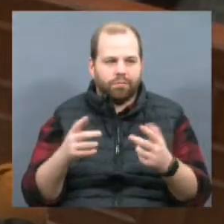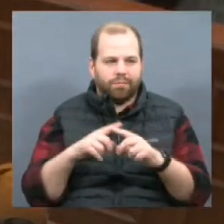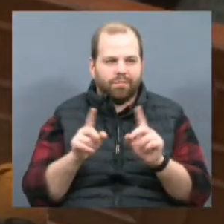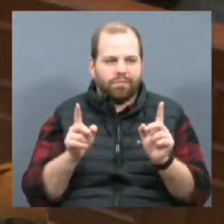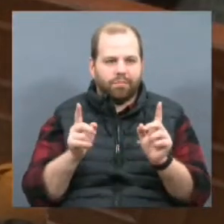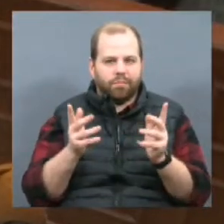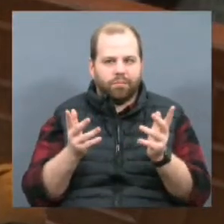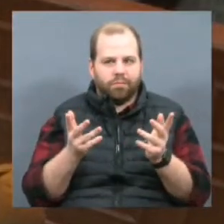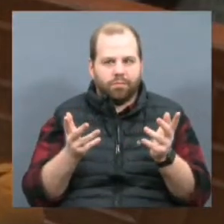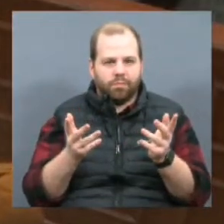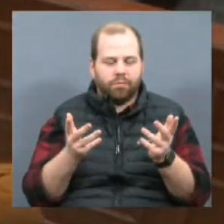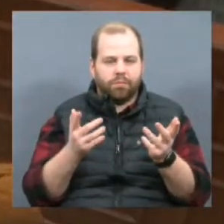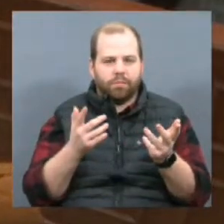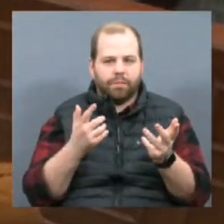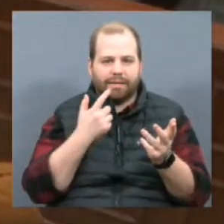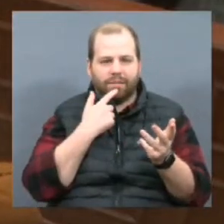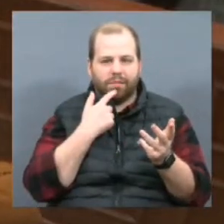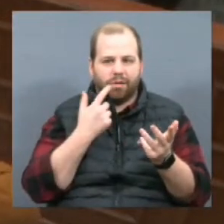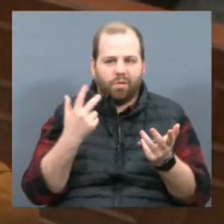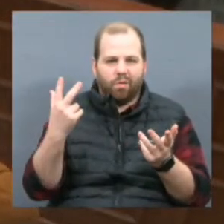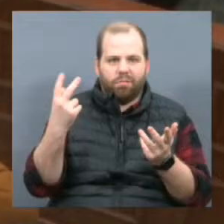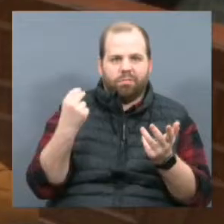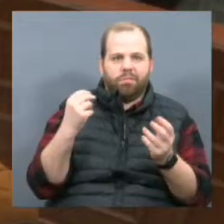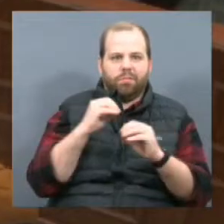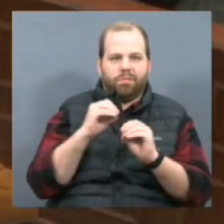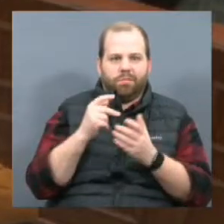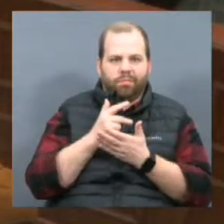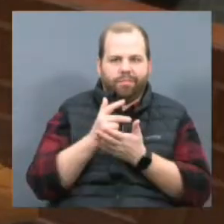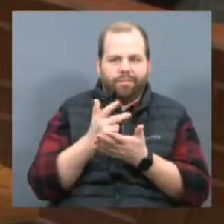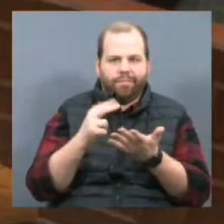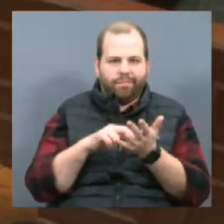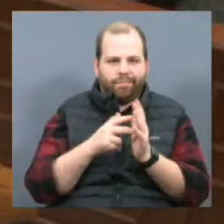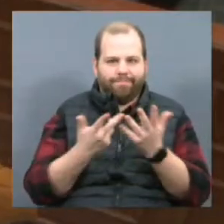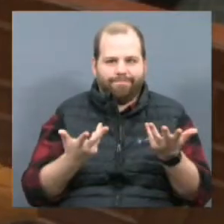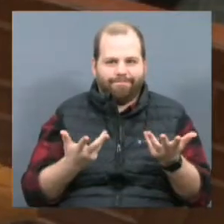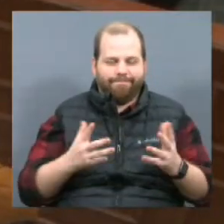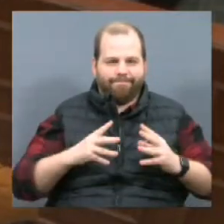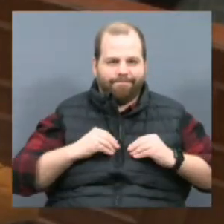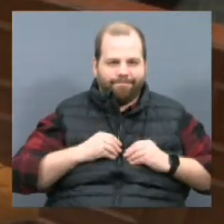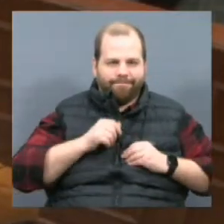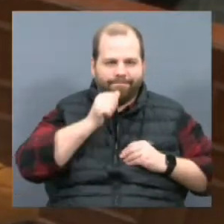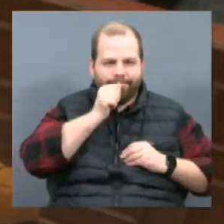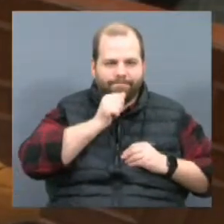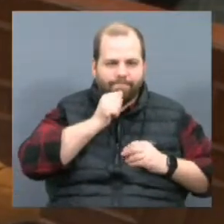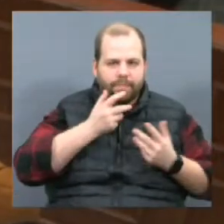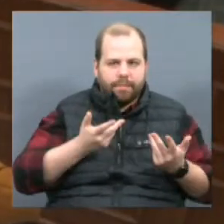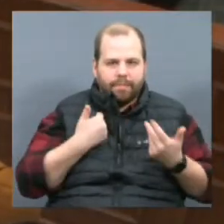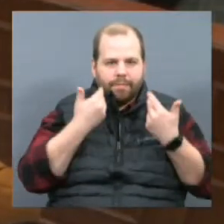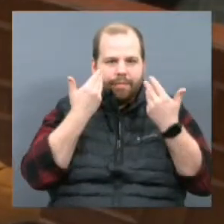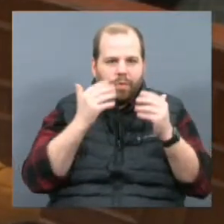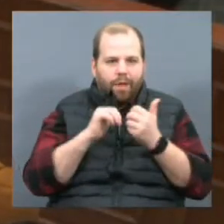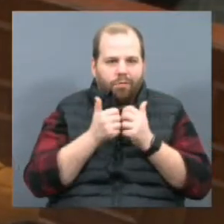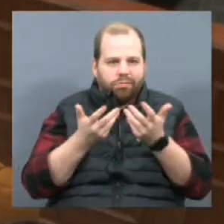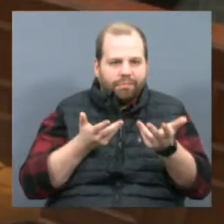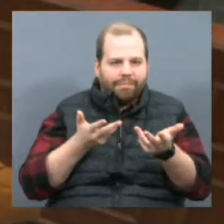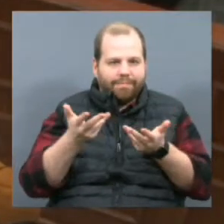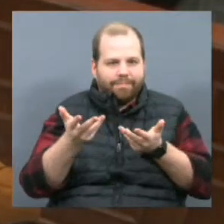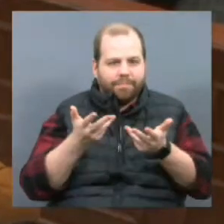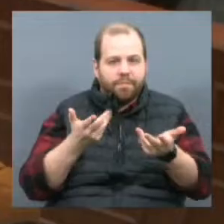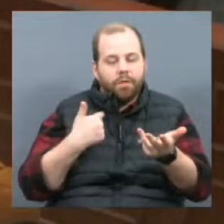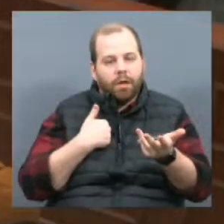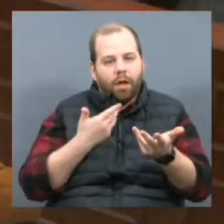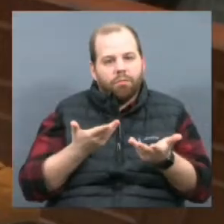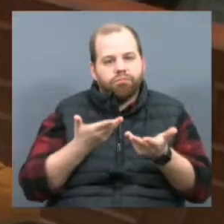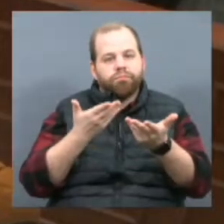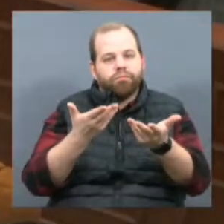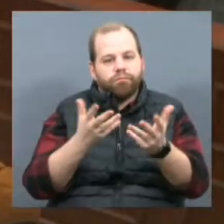just saying, no, we don't get any parking and conceding completely, I don't know what other compromises. I mean, I offered, you know, we did